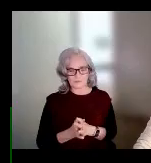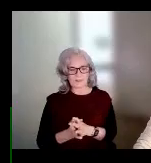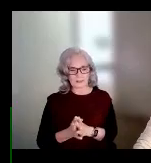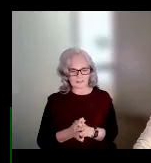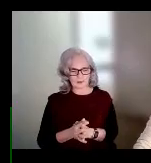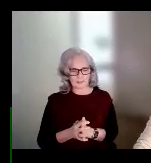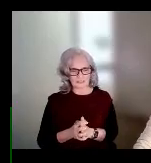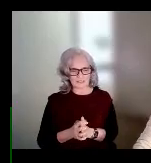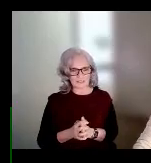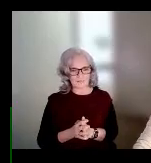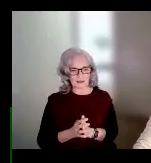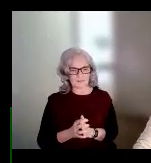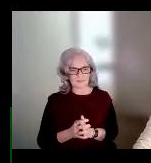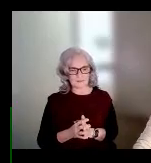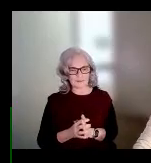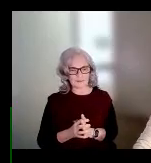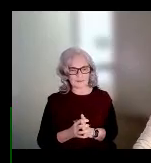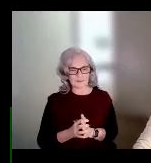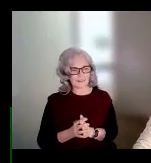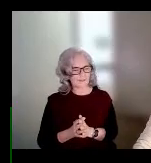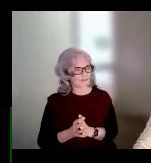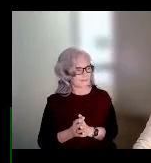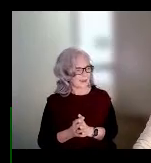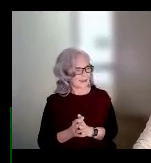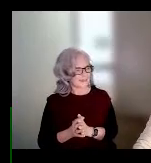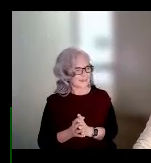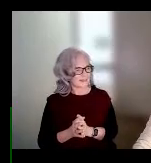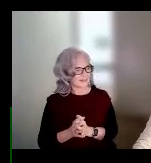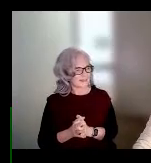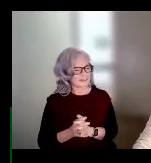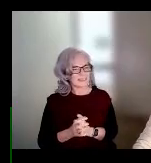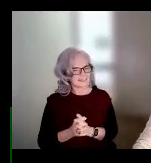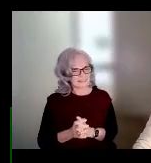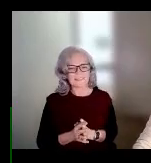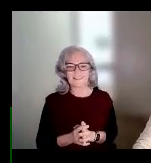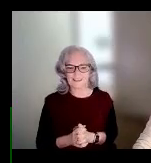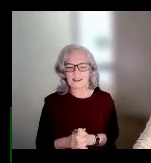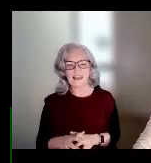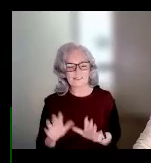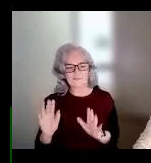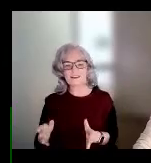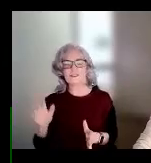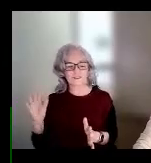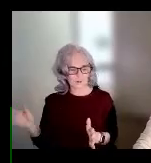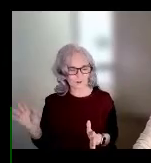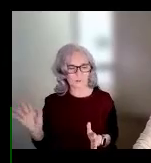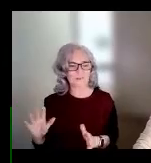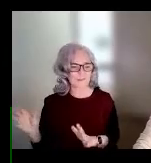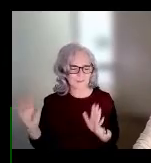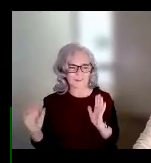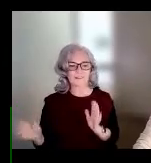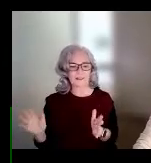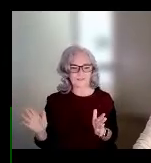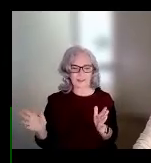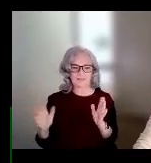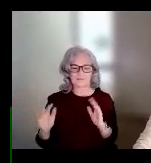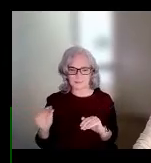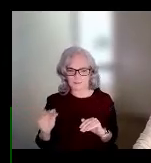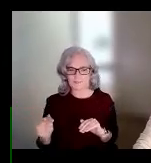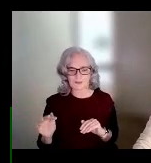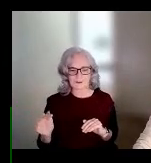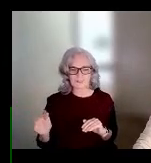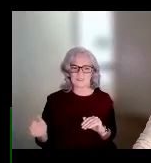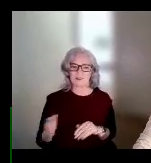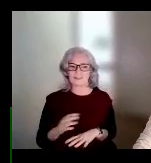in Melbourne earlier this month. There were, I think it was about 80 attendees. Yeah. And Samar's on the call as well. So if you